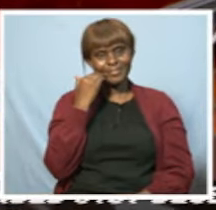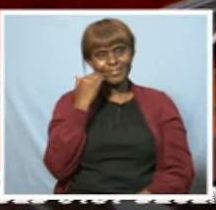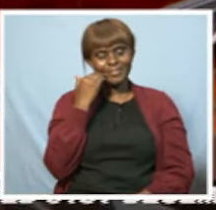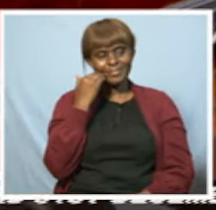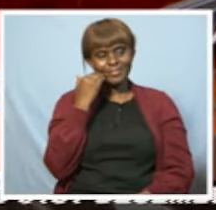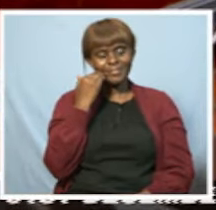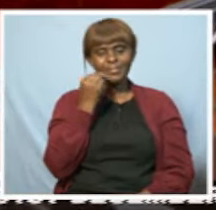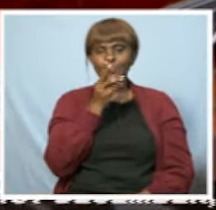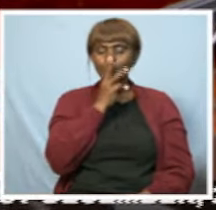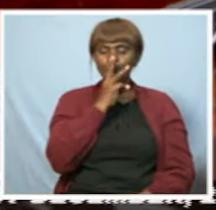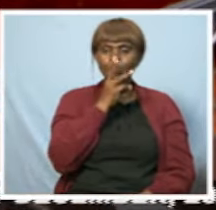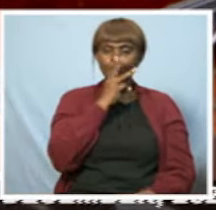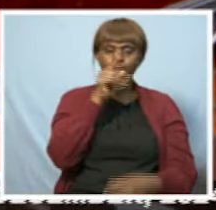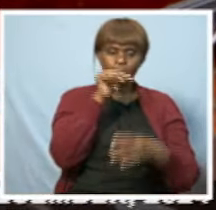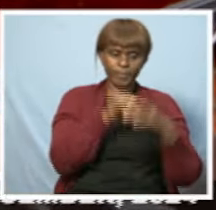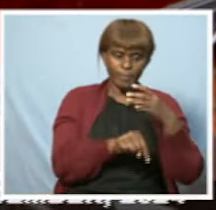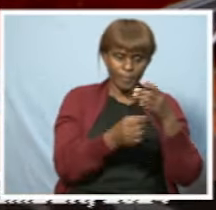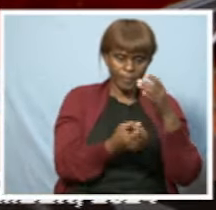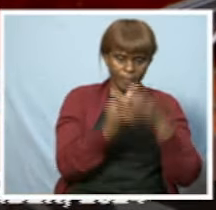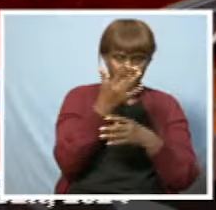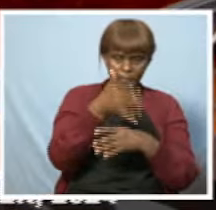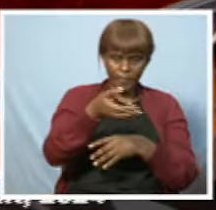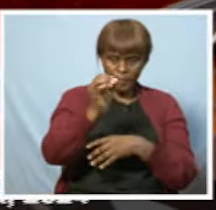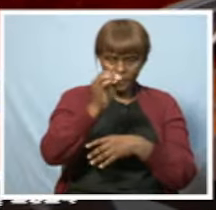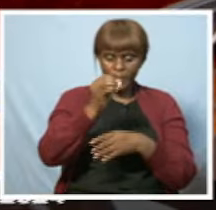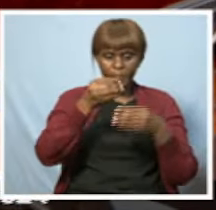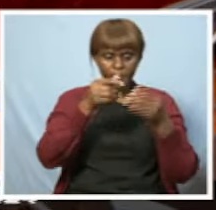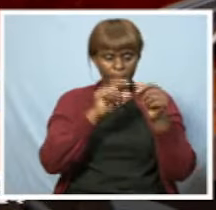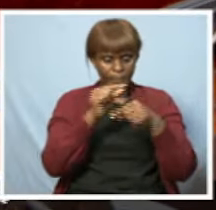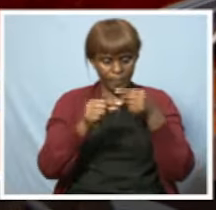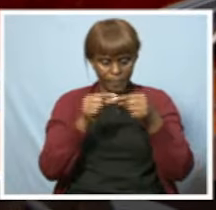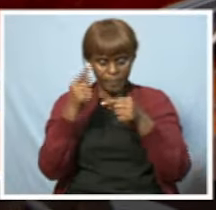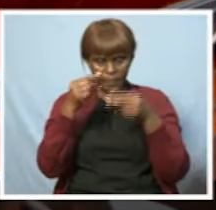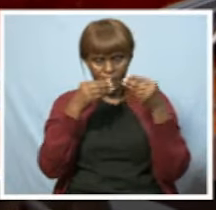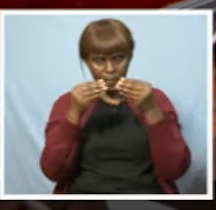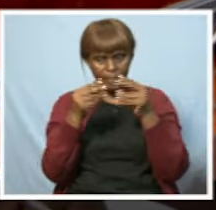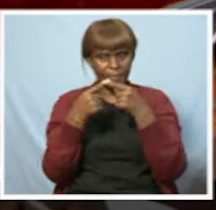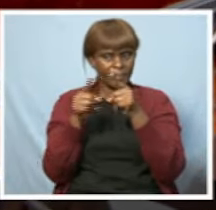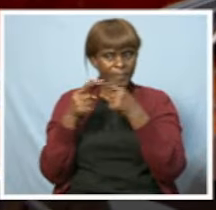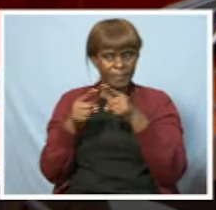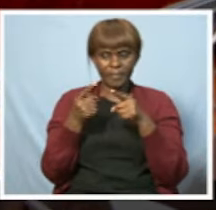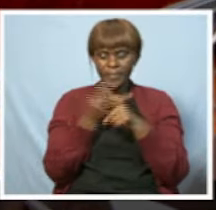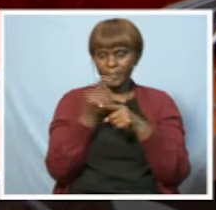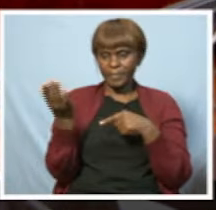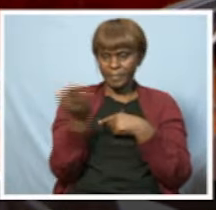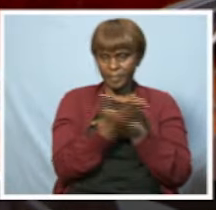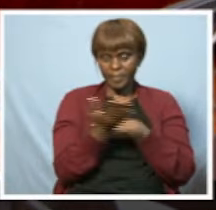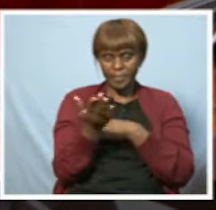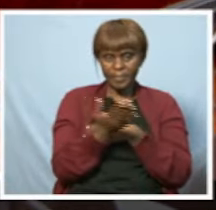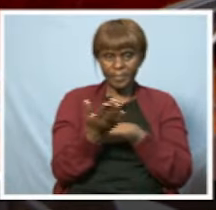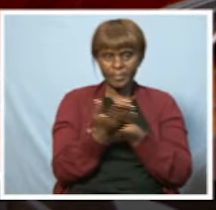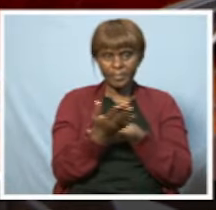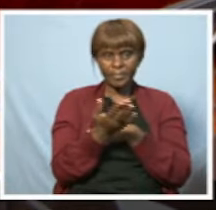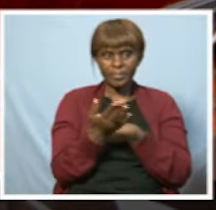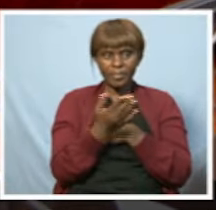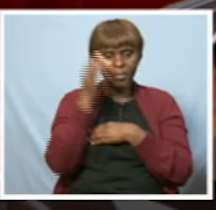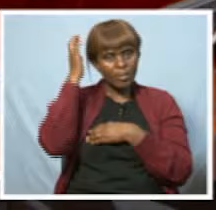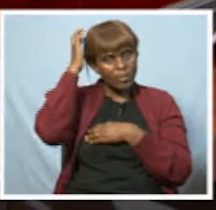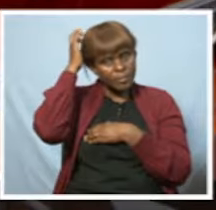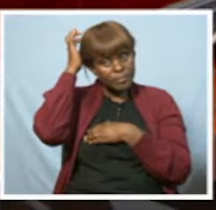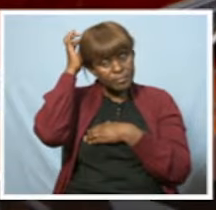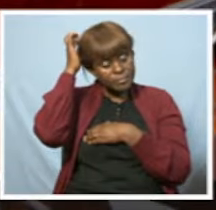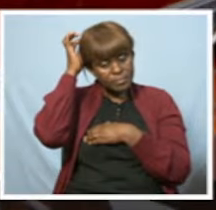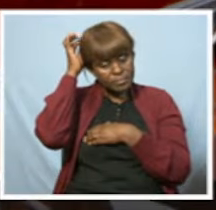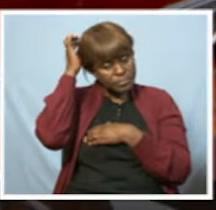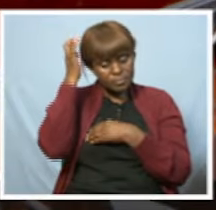Drilling of a bore to grow your own maize seed for sale is different from what you were